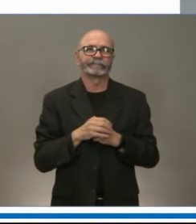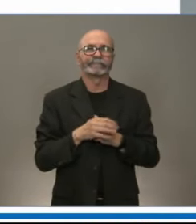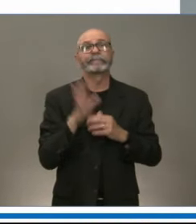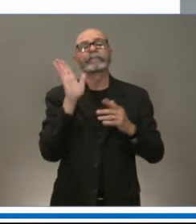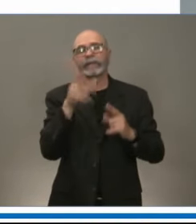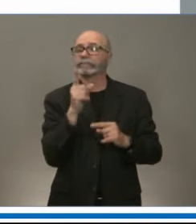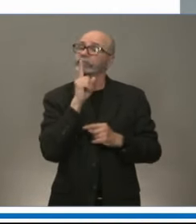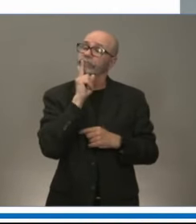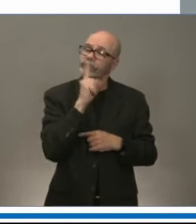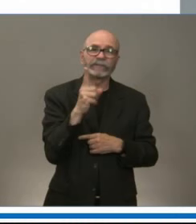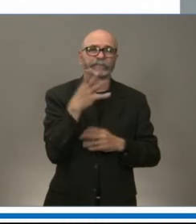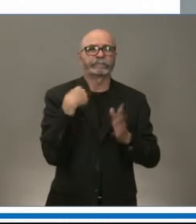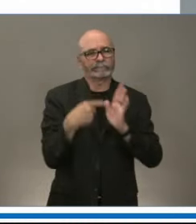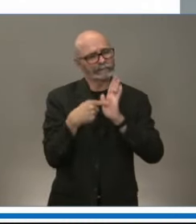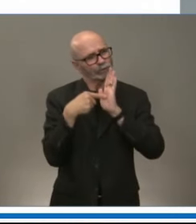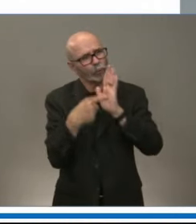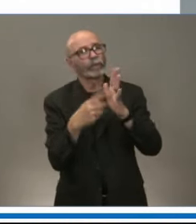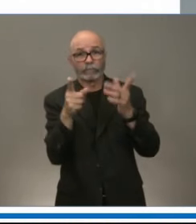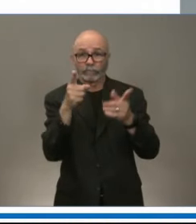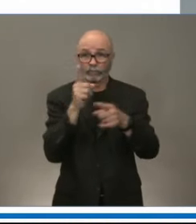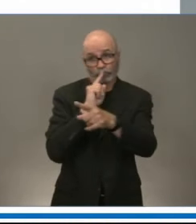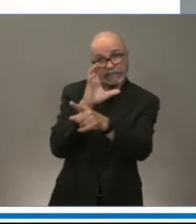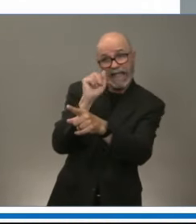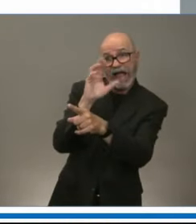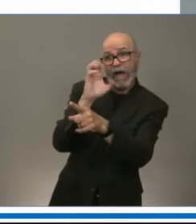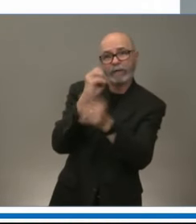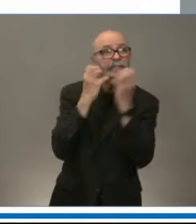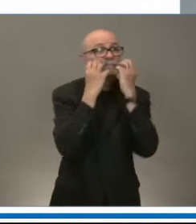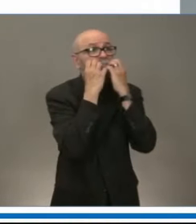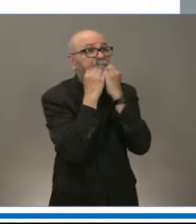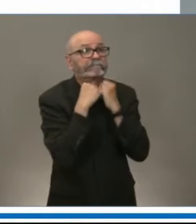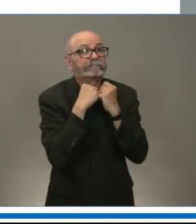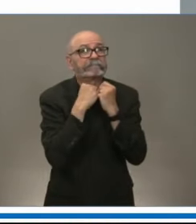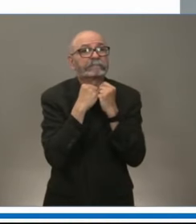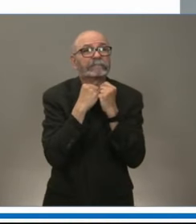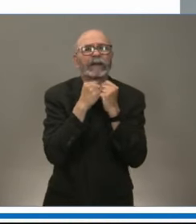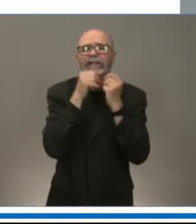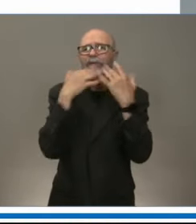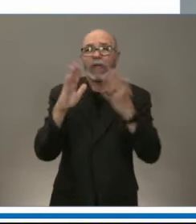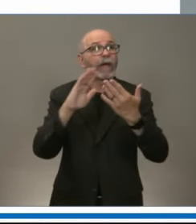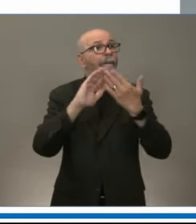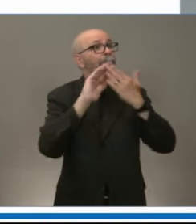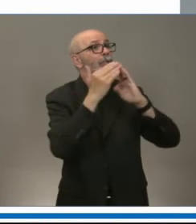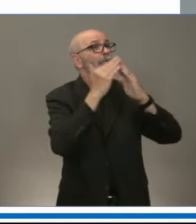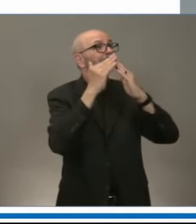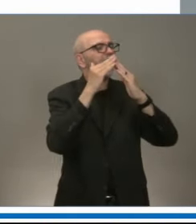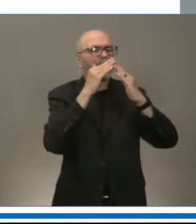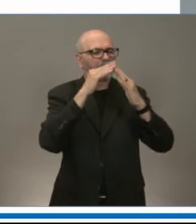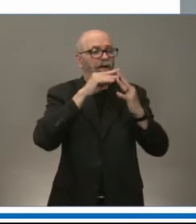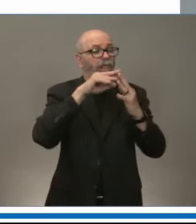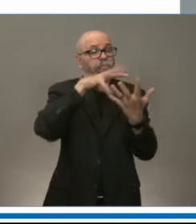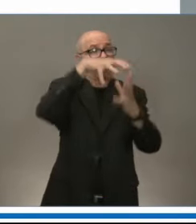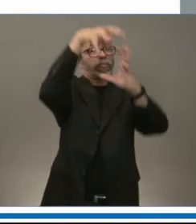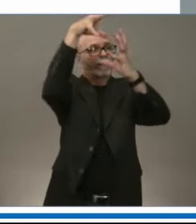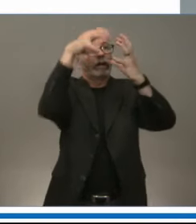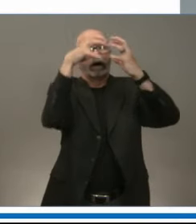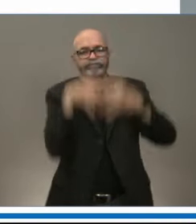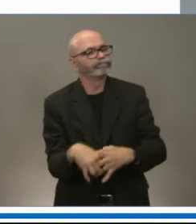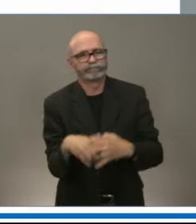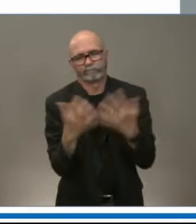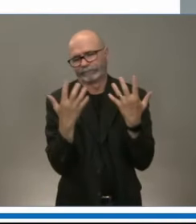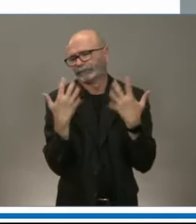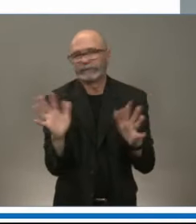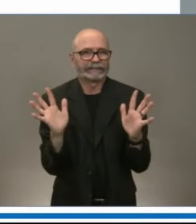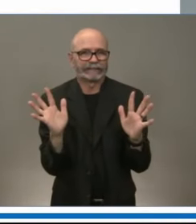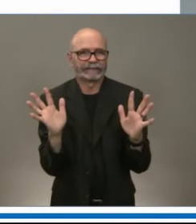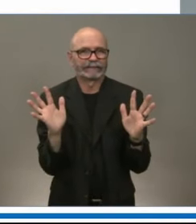do it in a way that builds community, not tears community apart, and quite frankly, use common sense. We